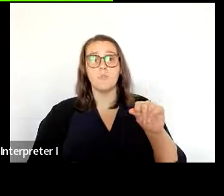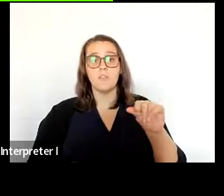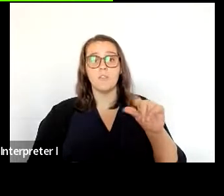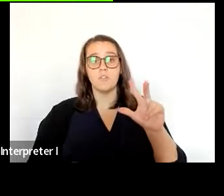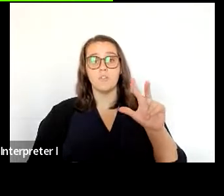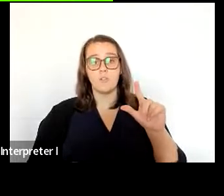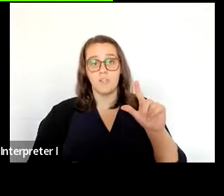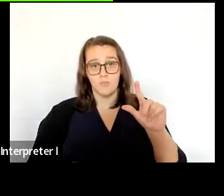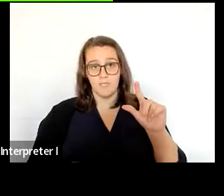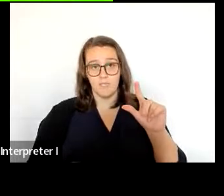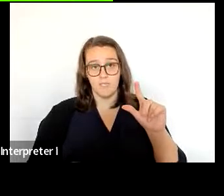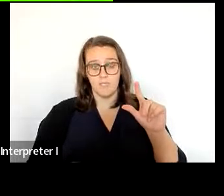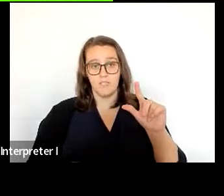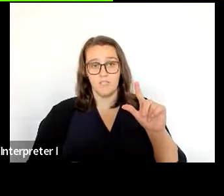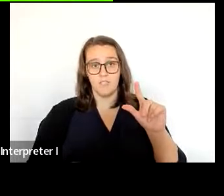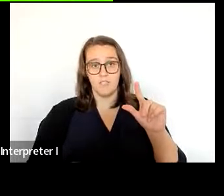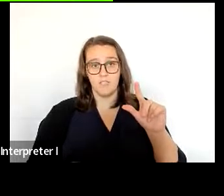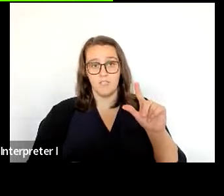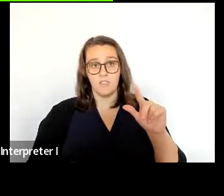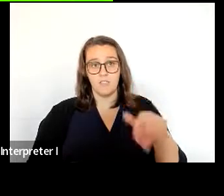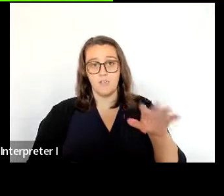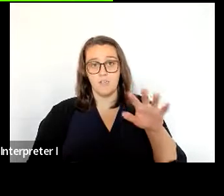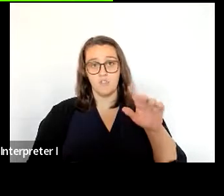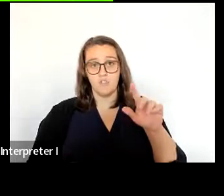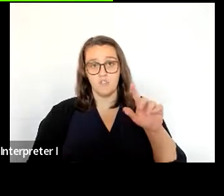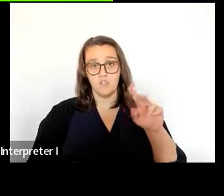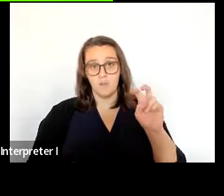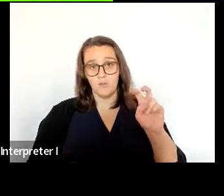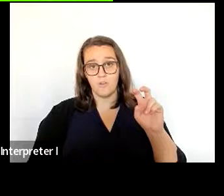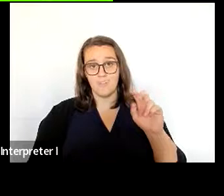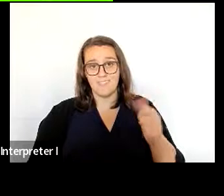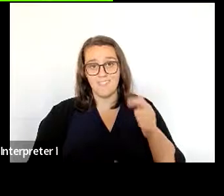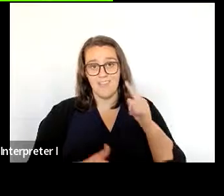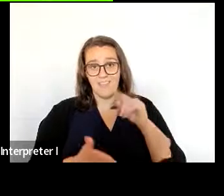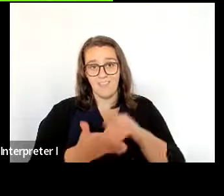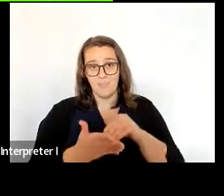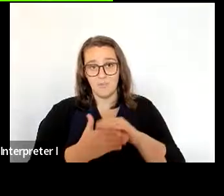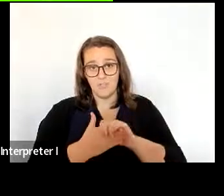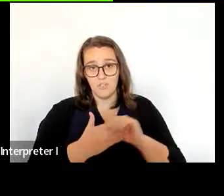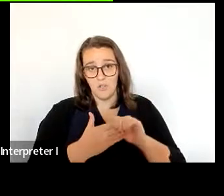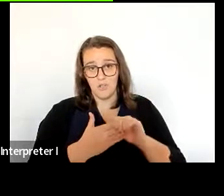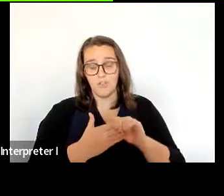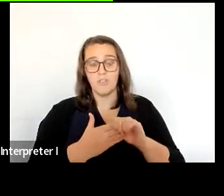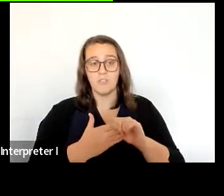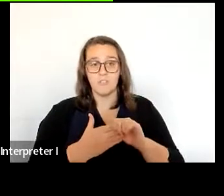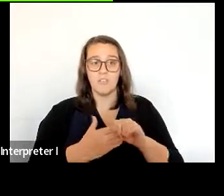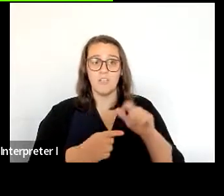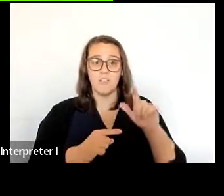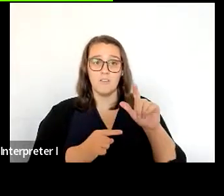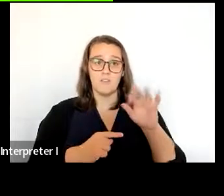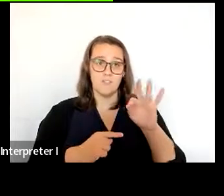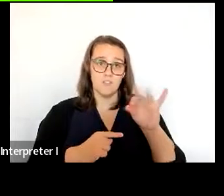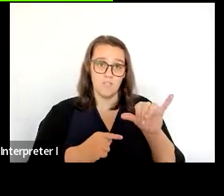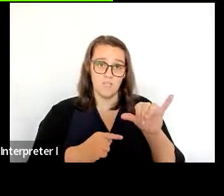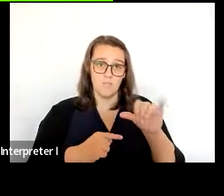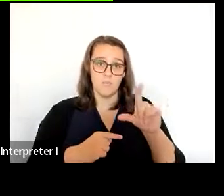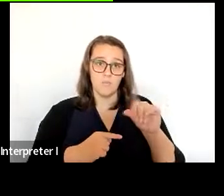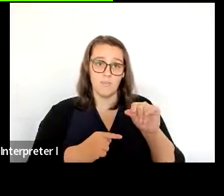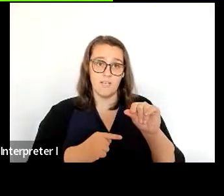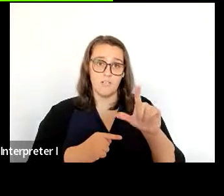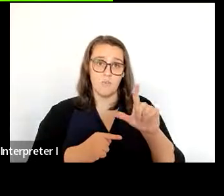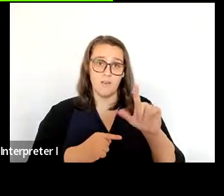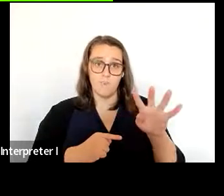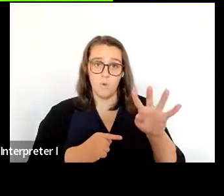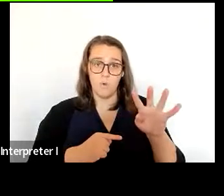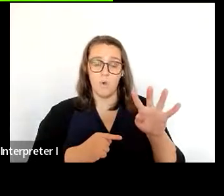$410,000 in fiscal year 2024, and then like $20,000 a year after that. I do